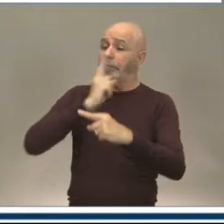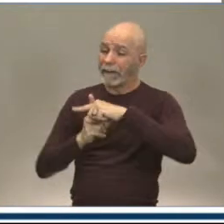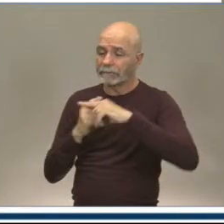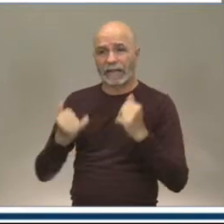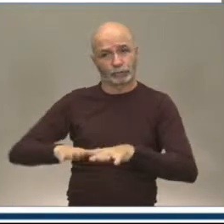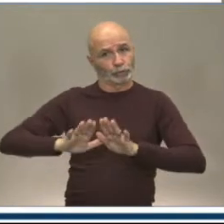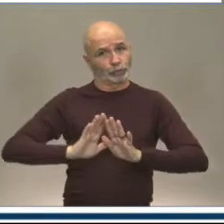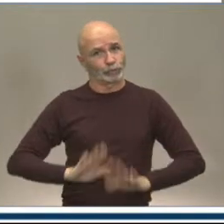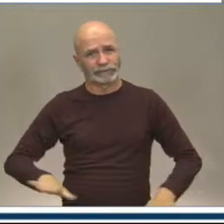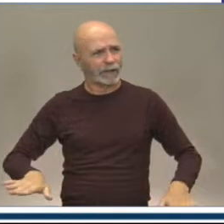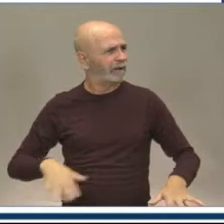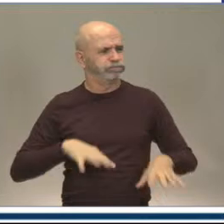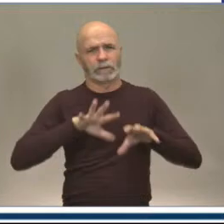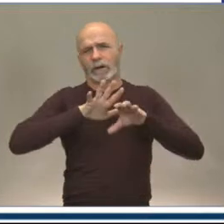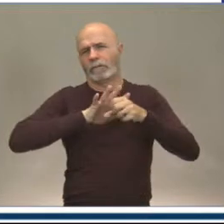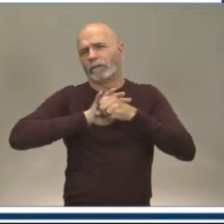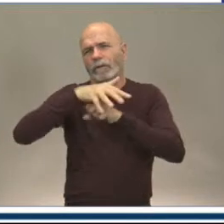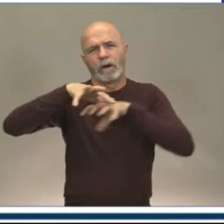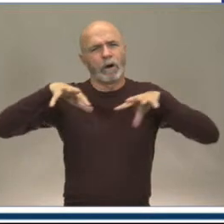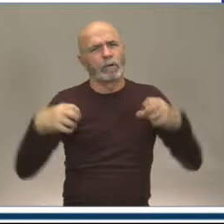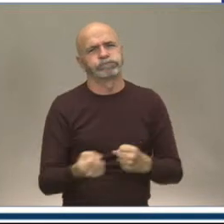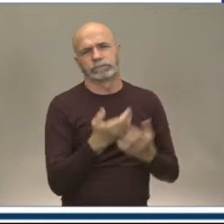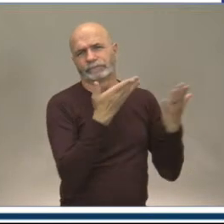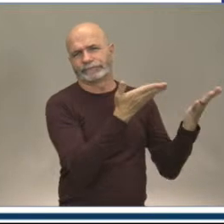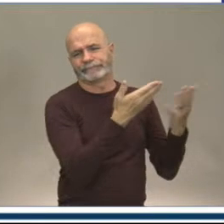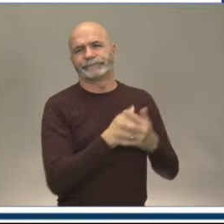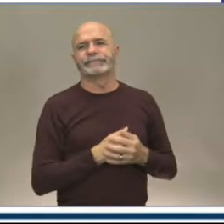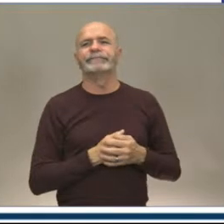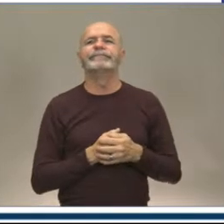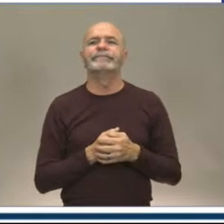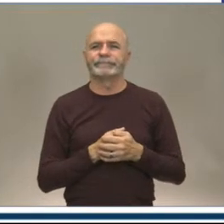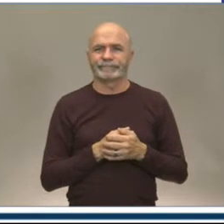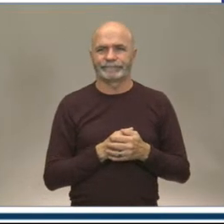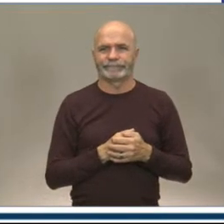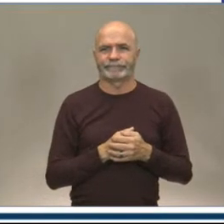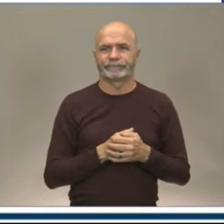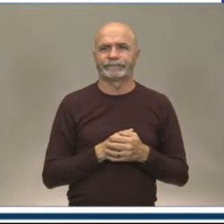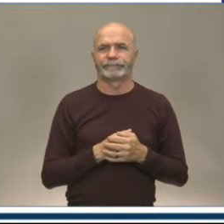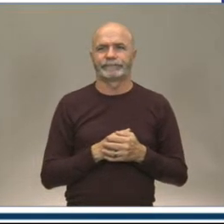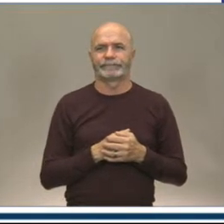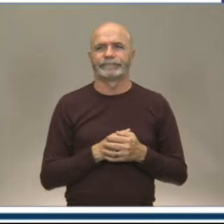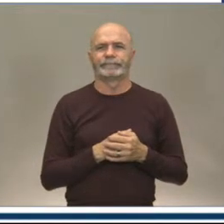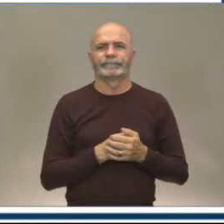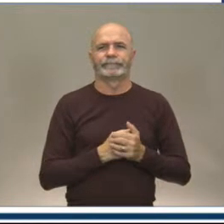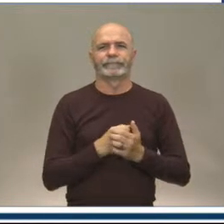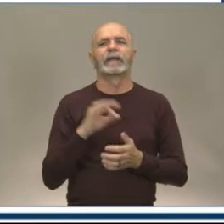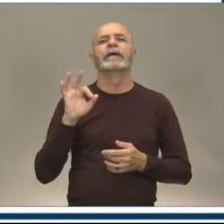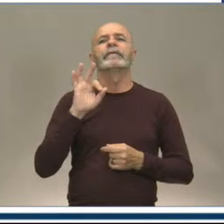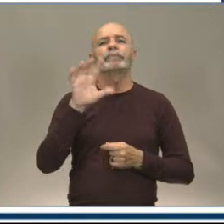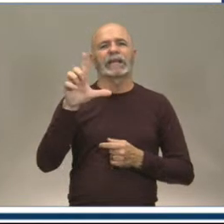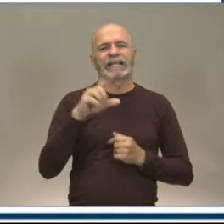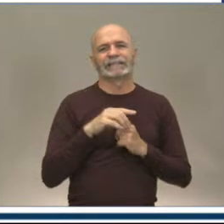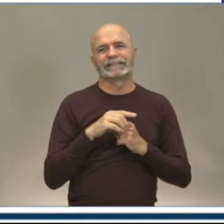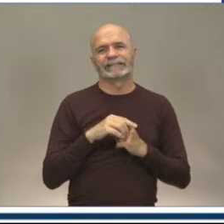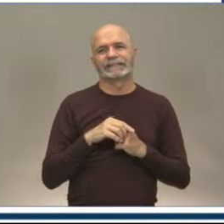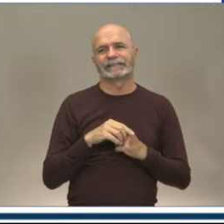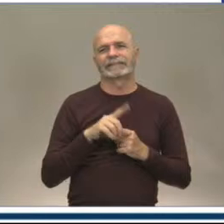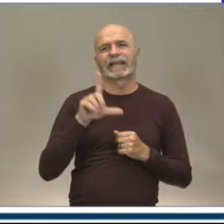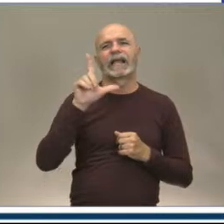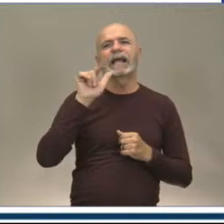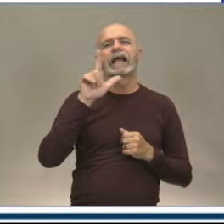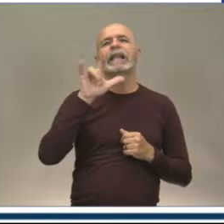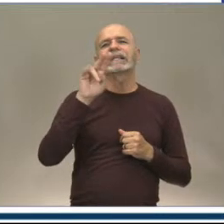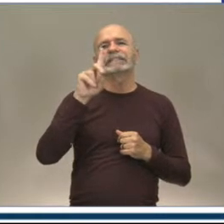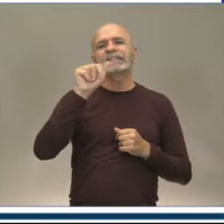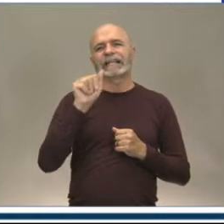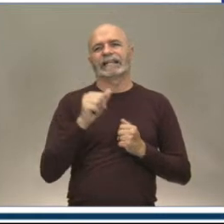issue. And finally, we'll go to freelancer Linda Pinozzo. Go ahead, Linda. Hi, thank you. This is a question for both of